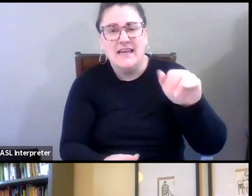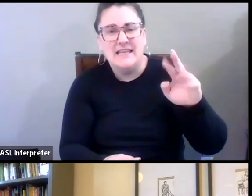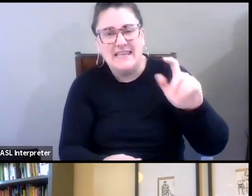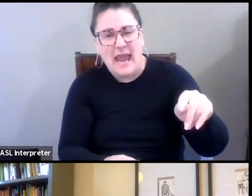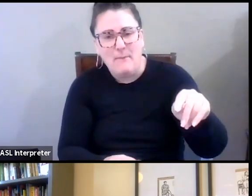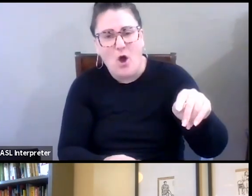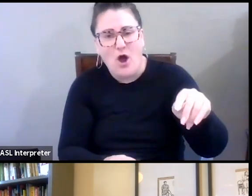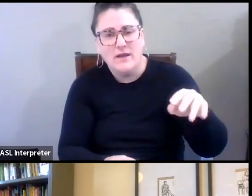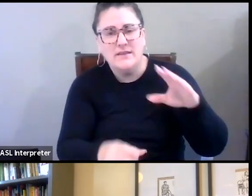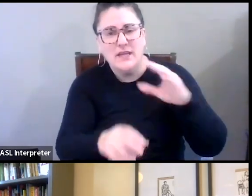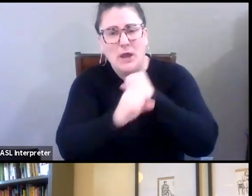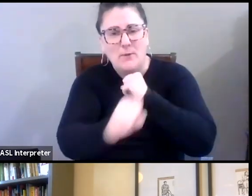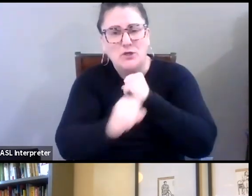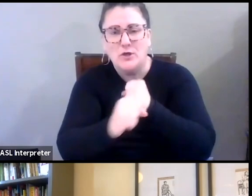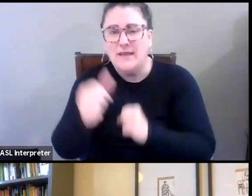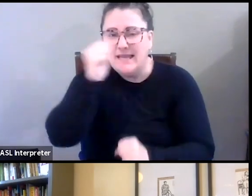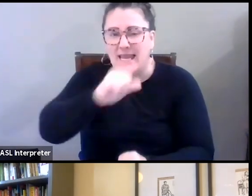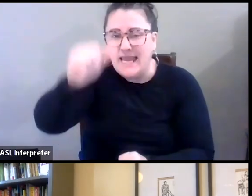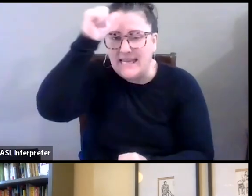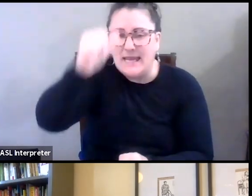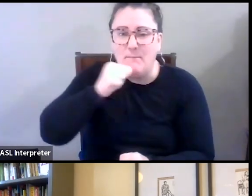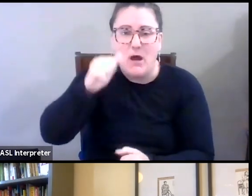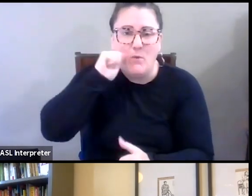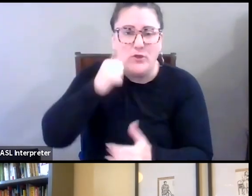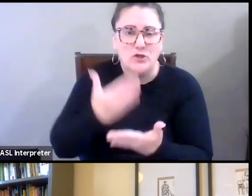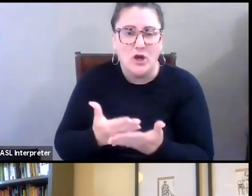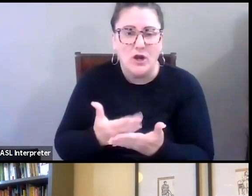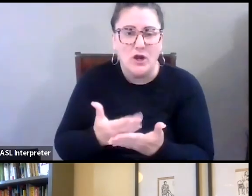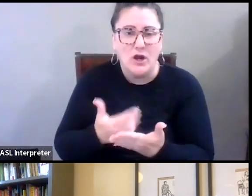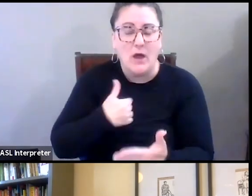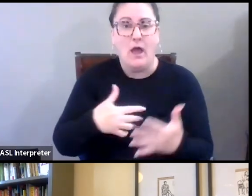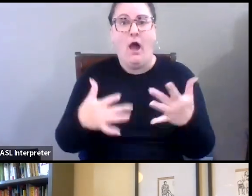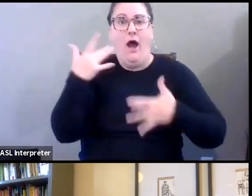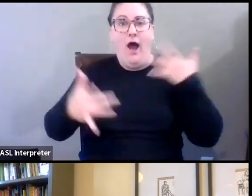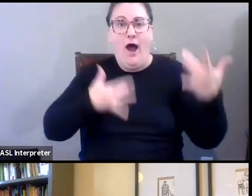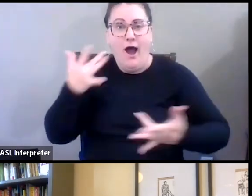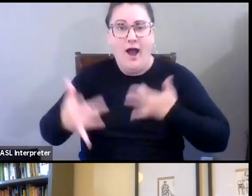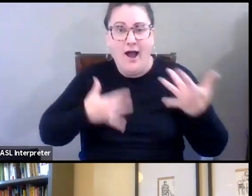where it was like an Indian mom and her daughter. And it like, I was so excited that I